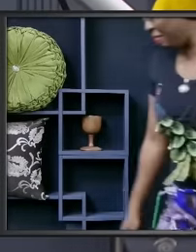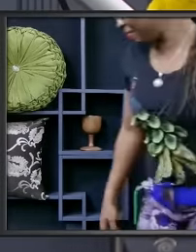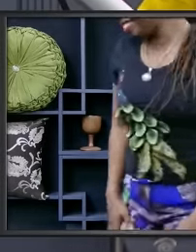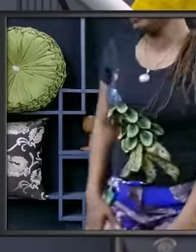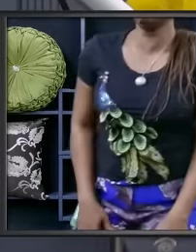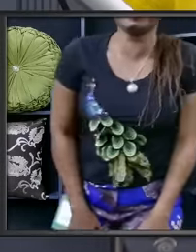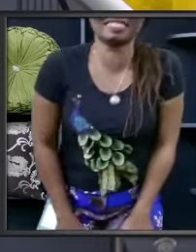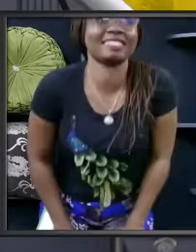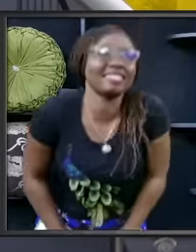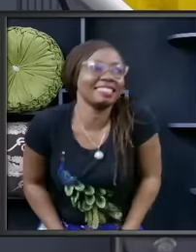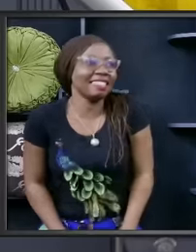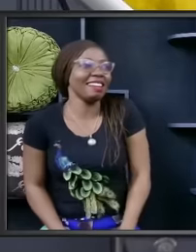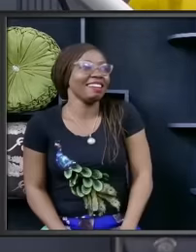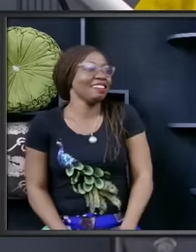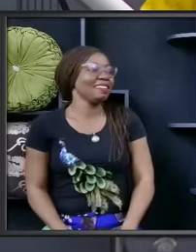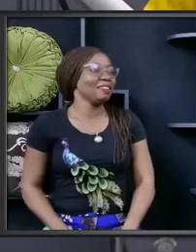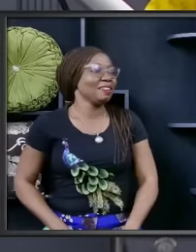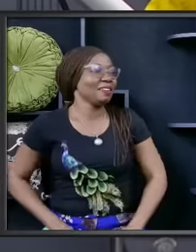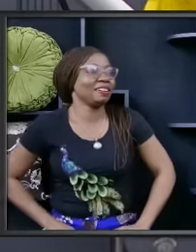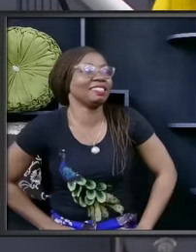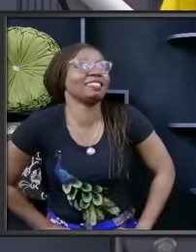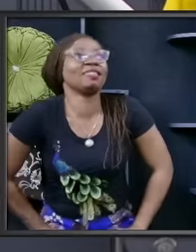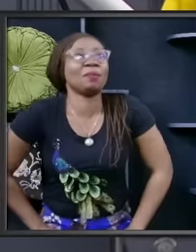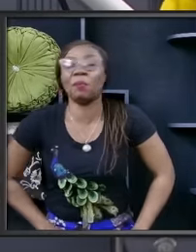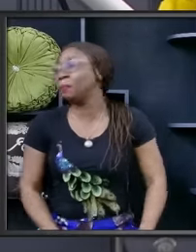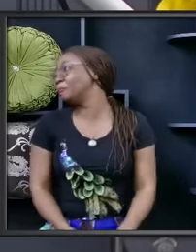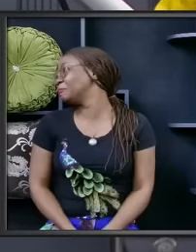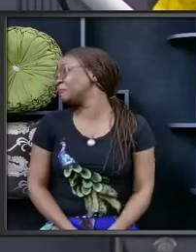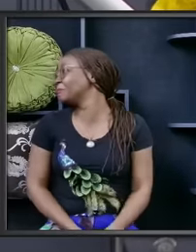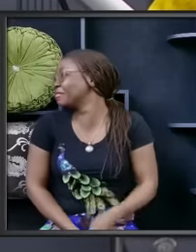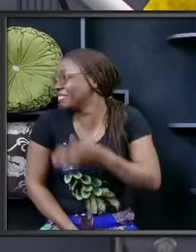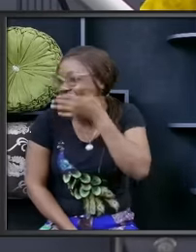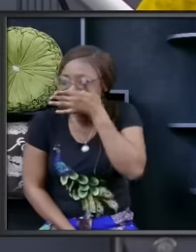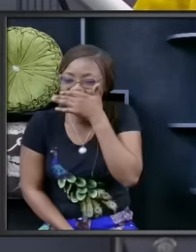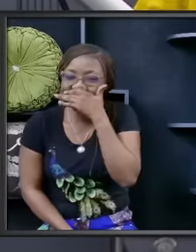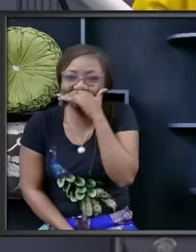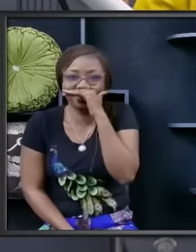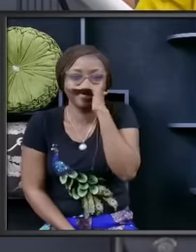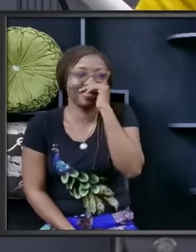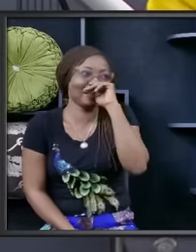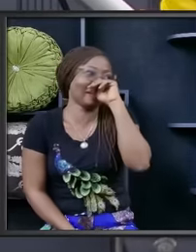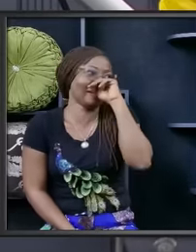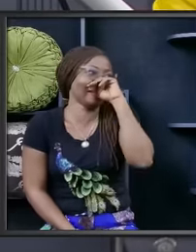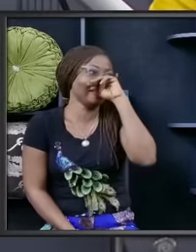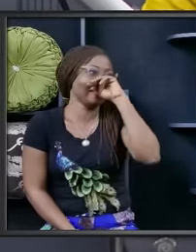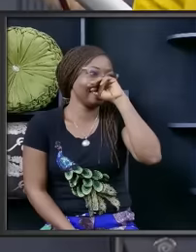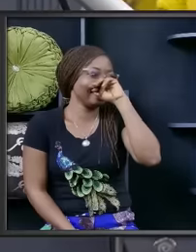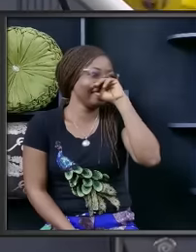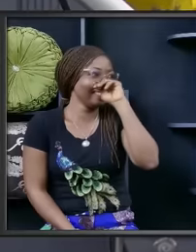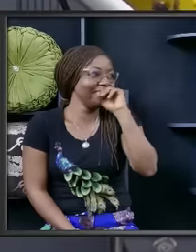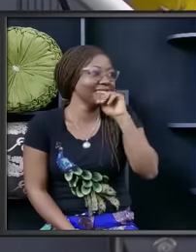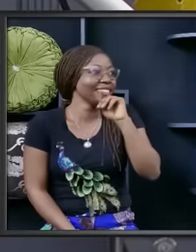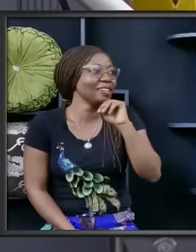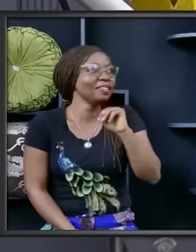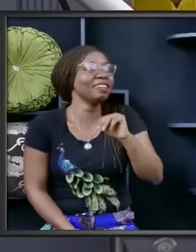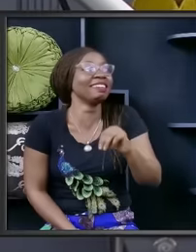See if I want translate exactly waiting they happen. You are confusing them. If I no go fit. Make I